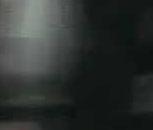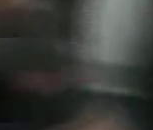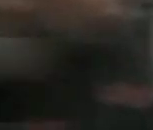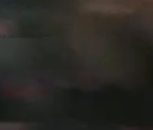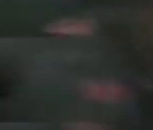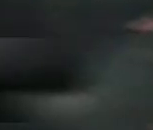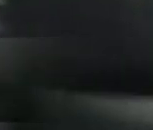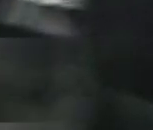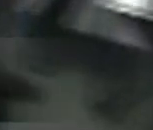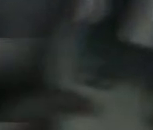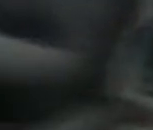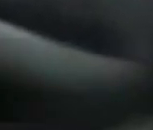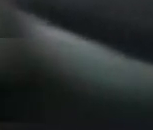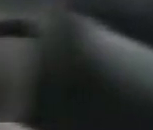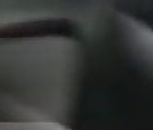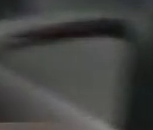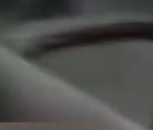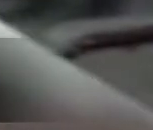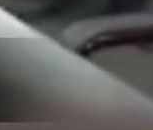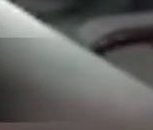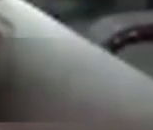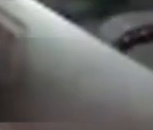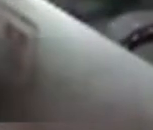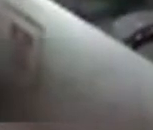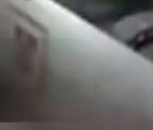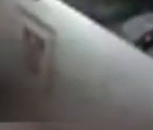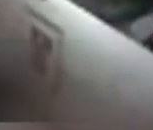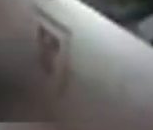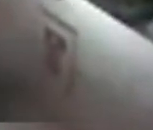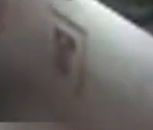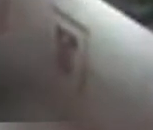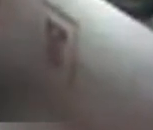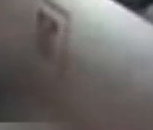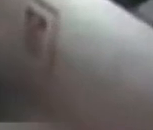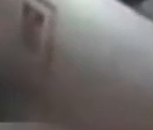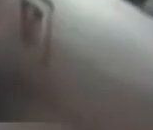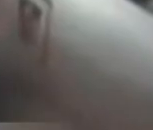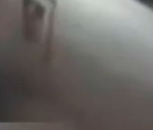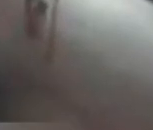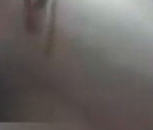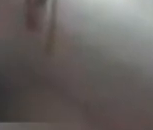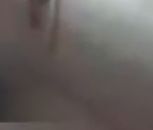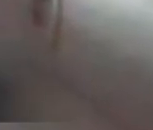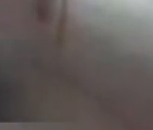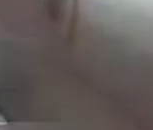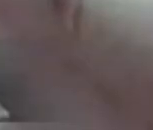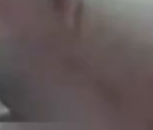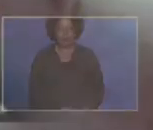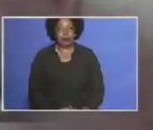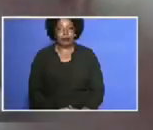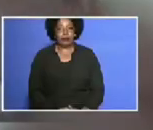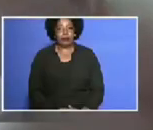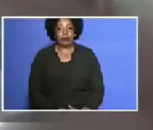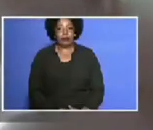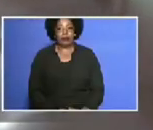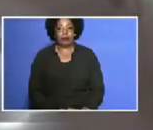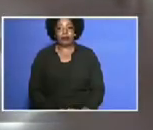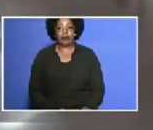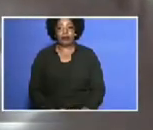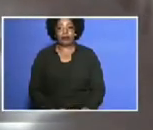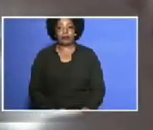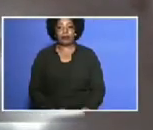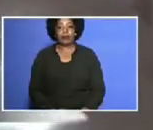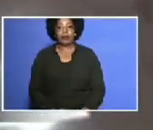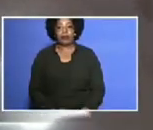to. I would consult with the team on most matters. Yeah. We